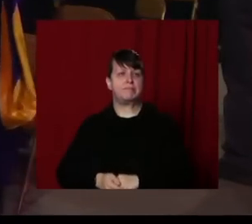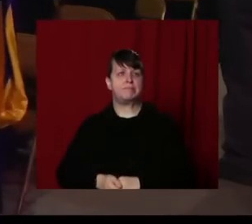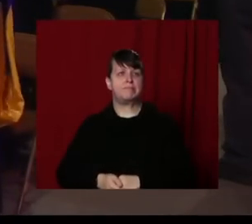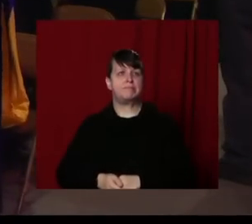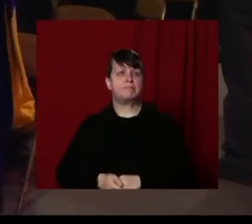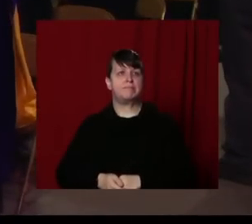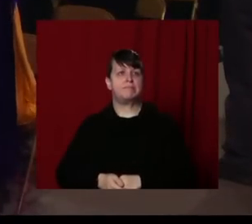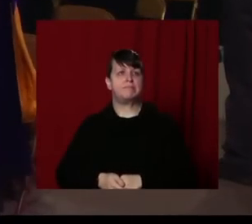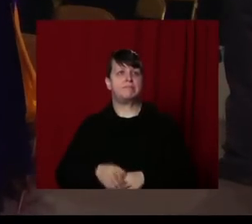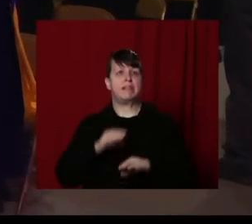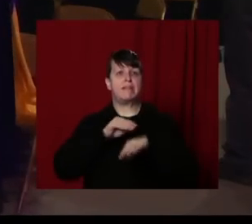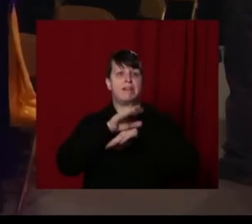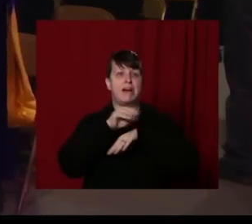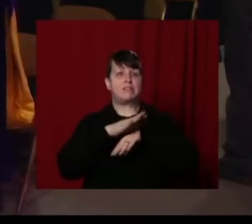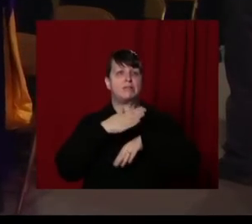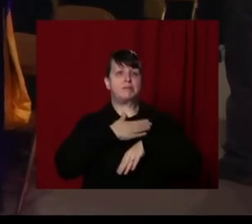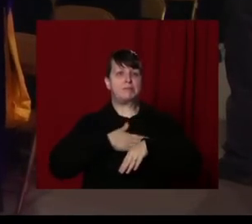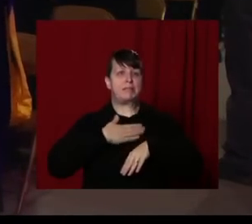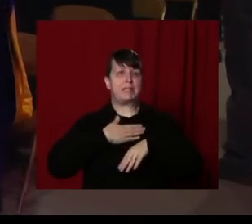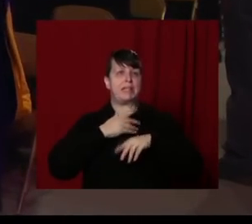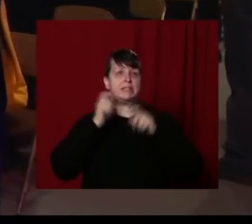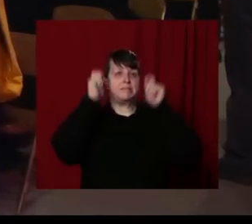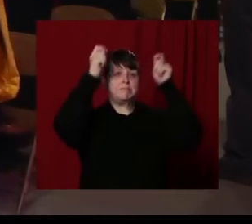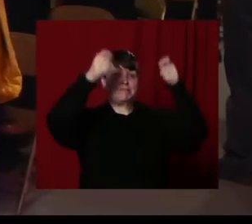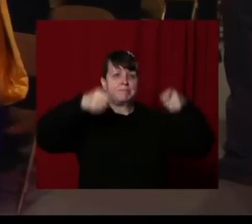Major advisors, please hood your students.